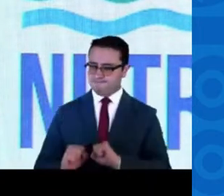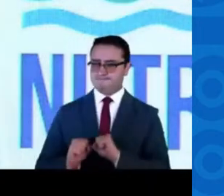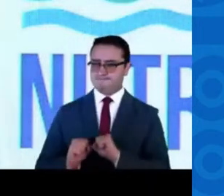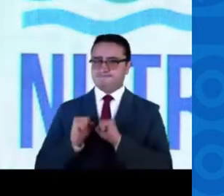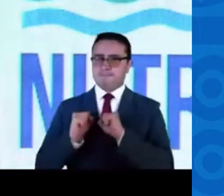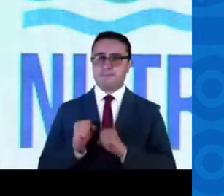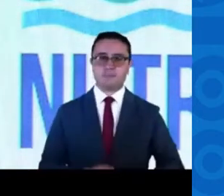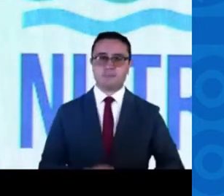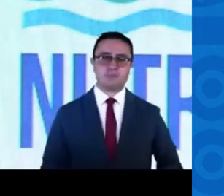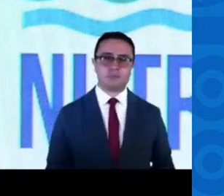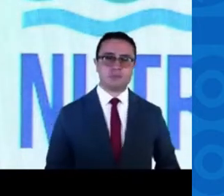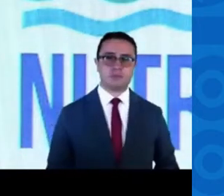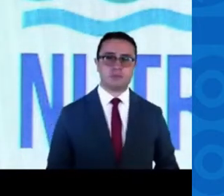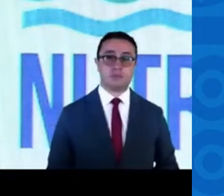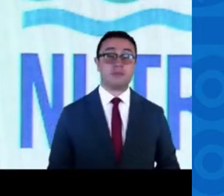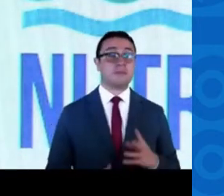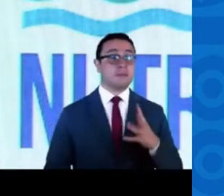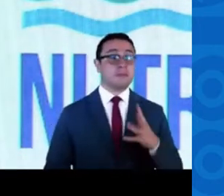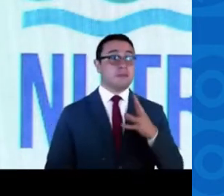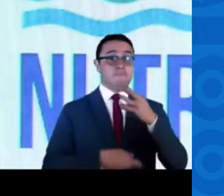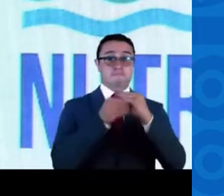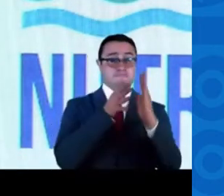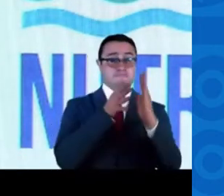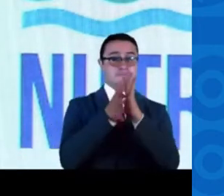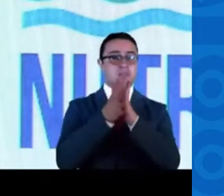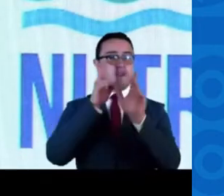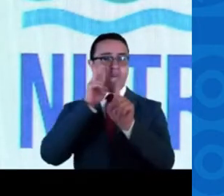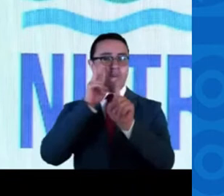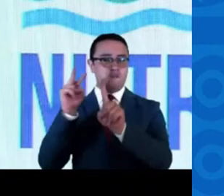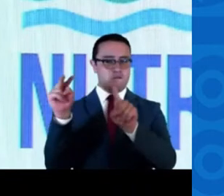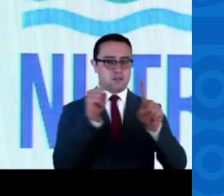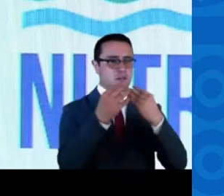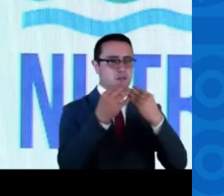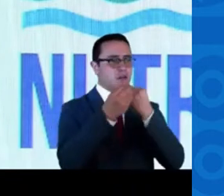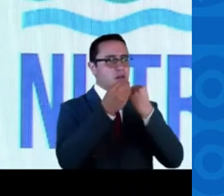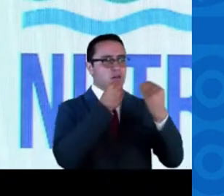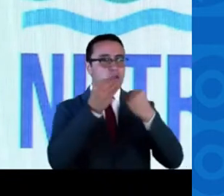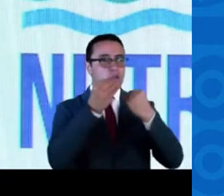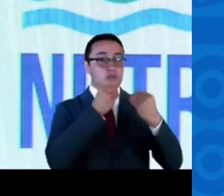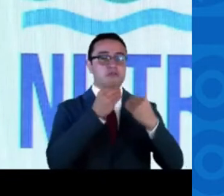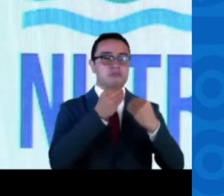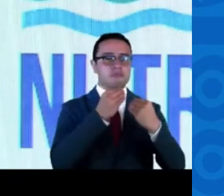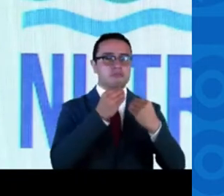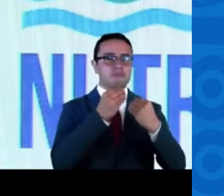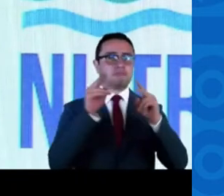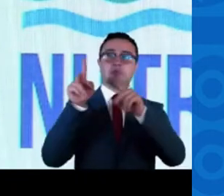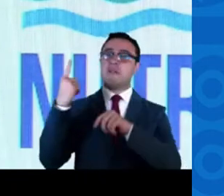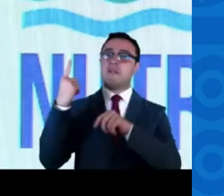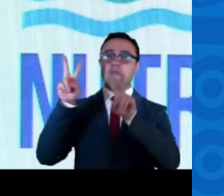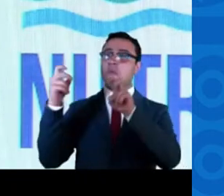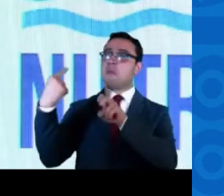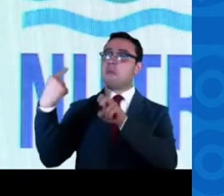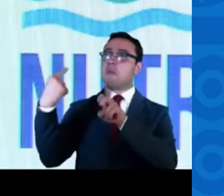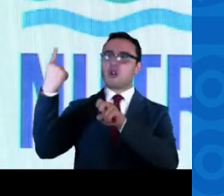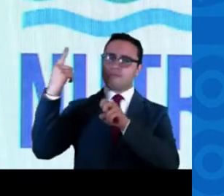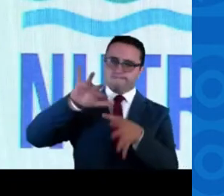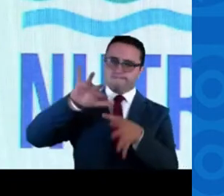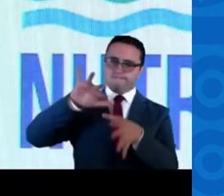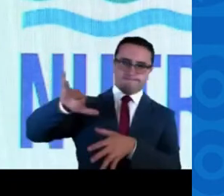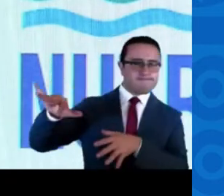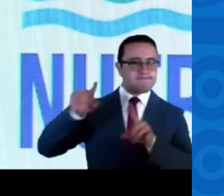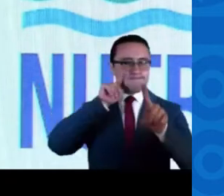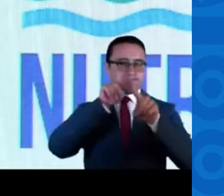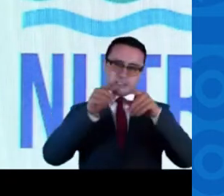the food systems, where they promote a state vision that